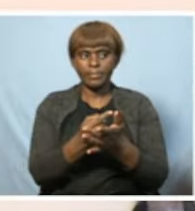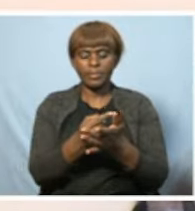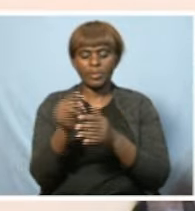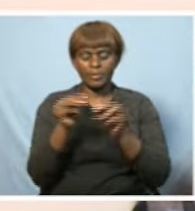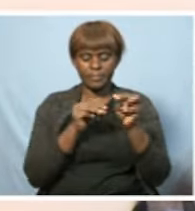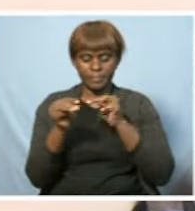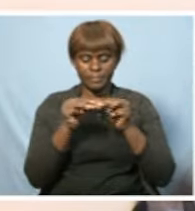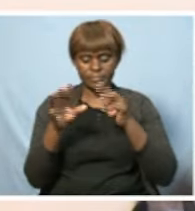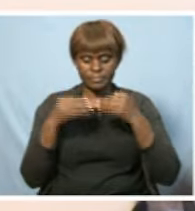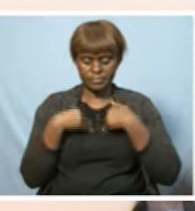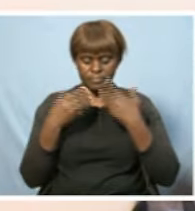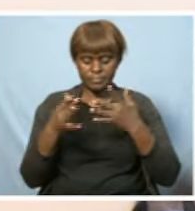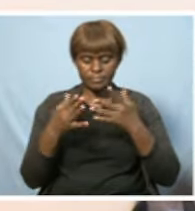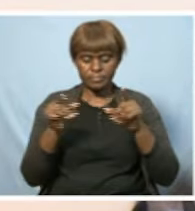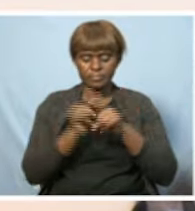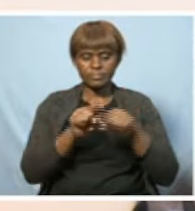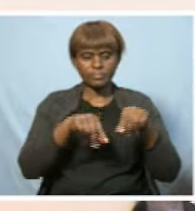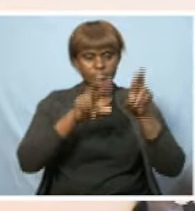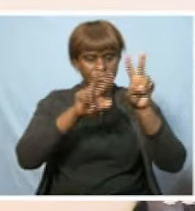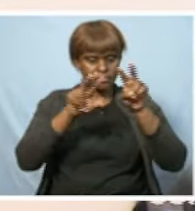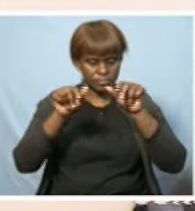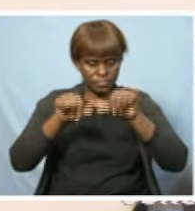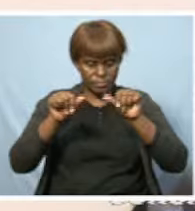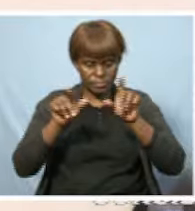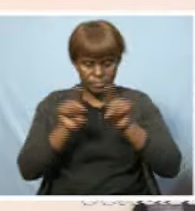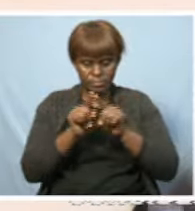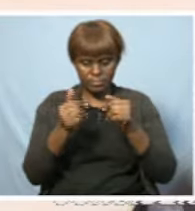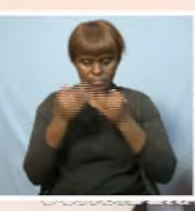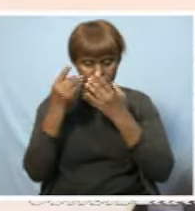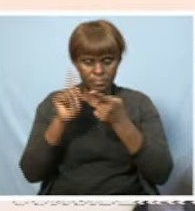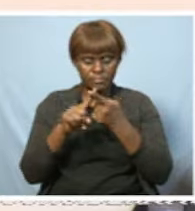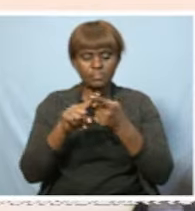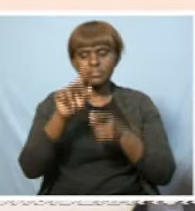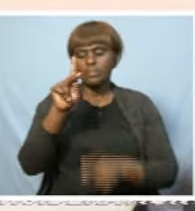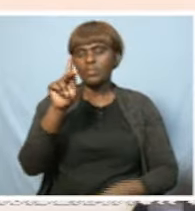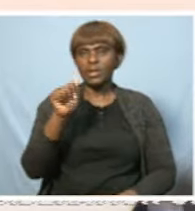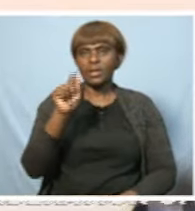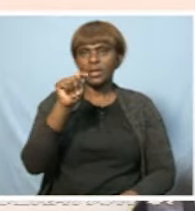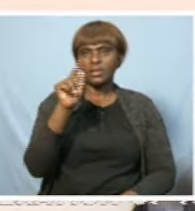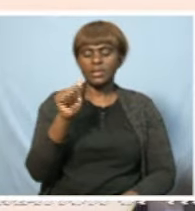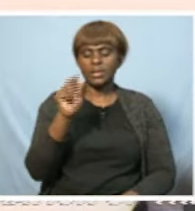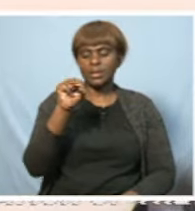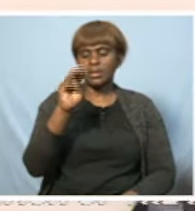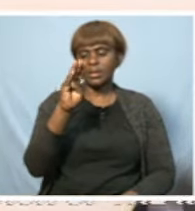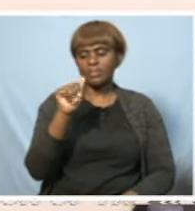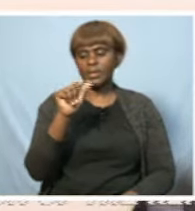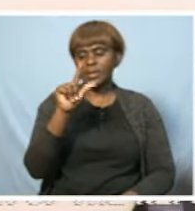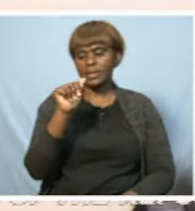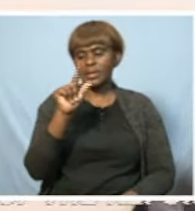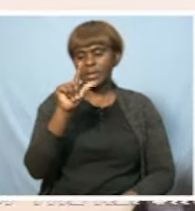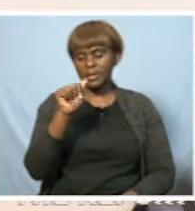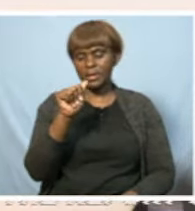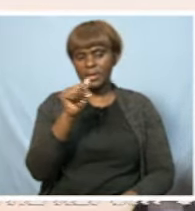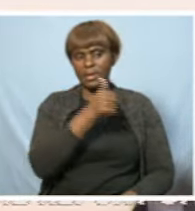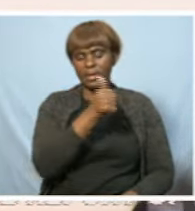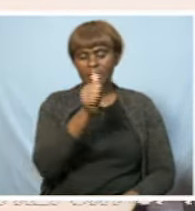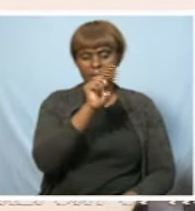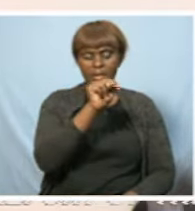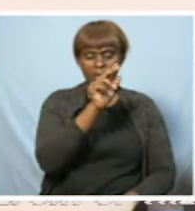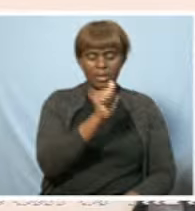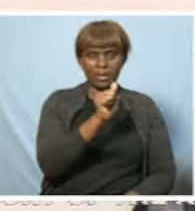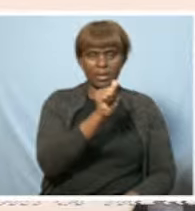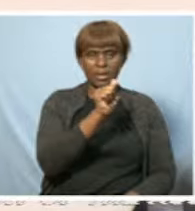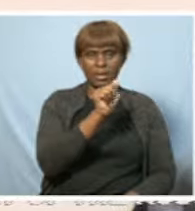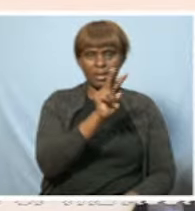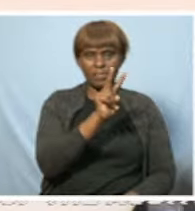Management acknowledges the observation of the auditor and wishes to submit that Katambalala MPC and Navutika MPC had not started operations at